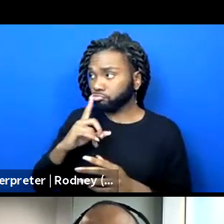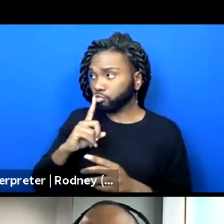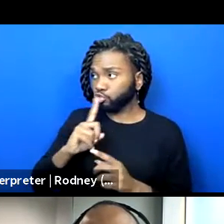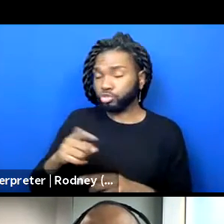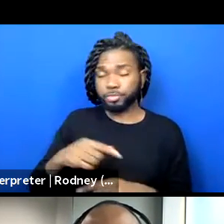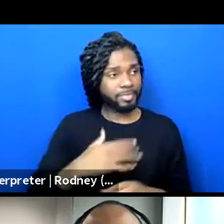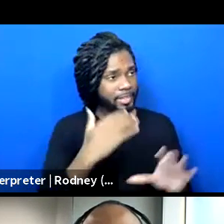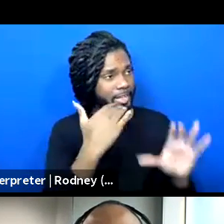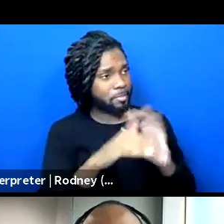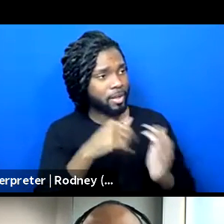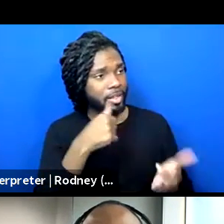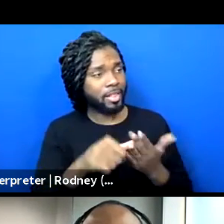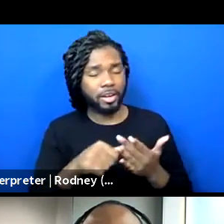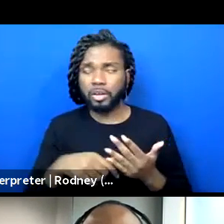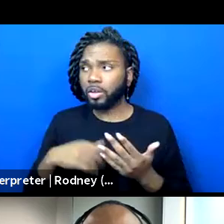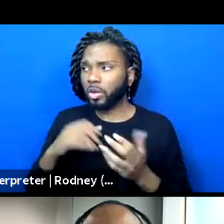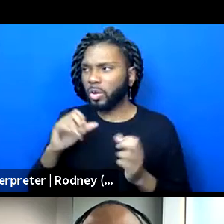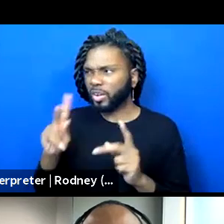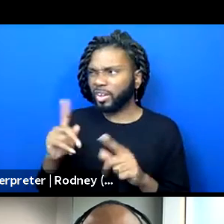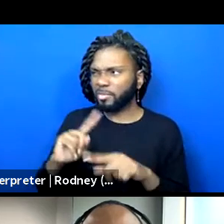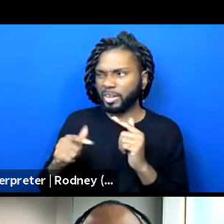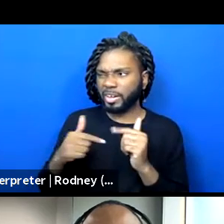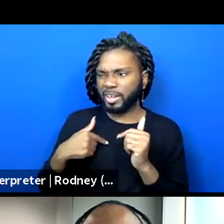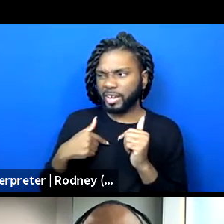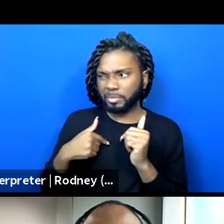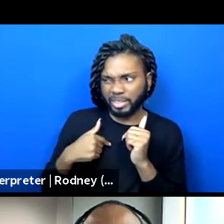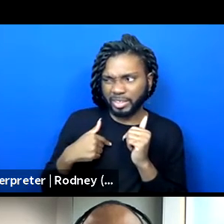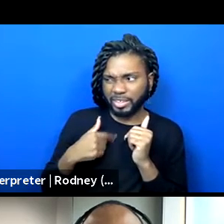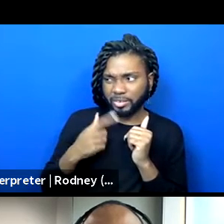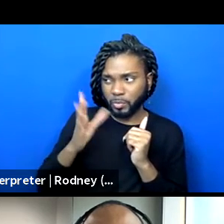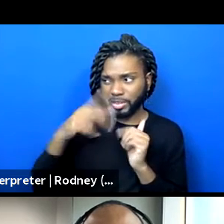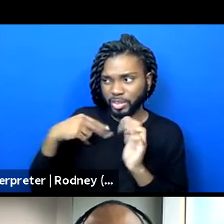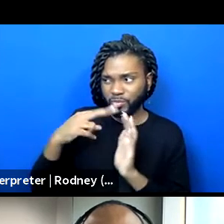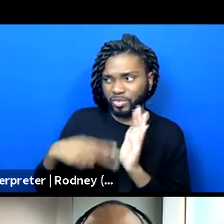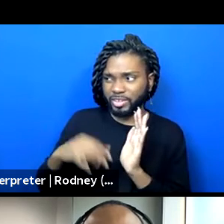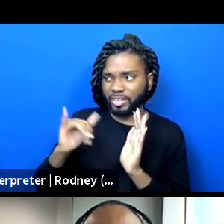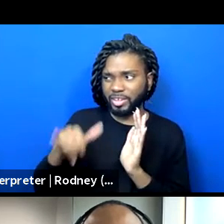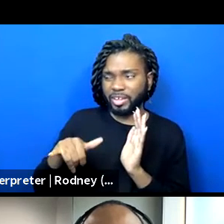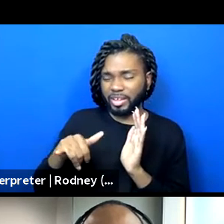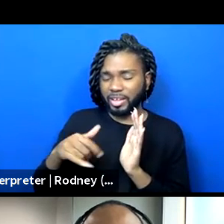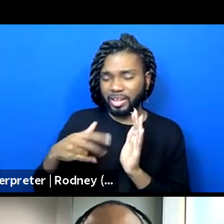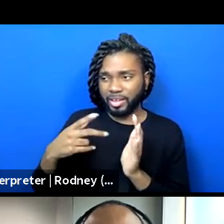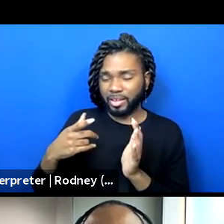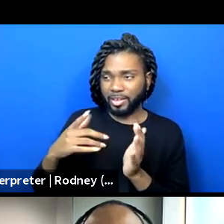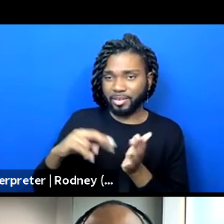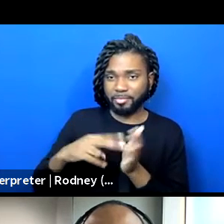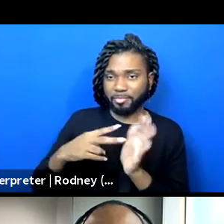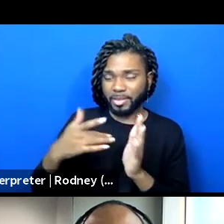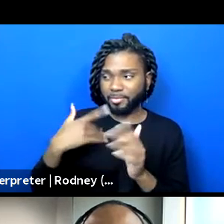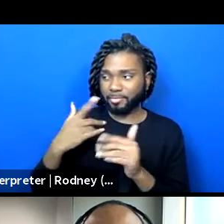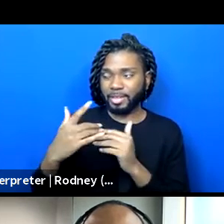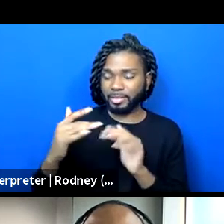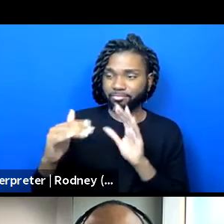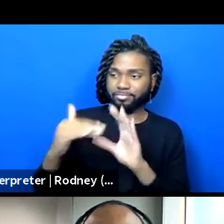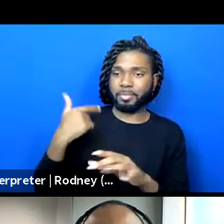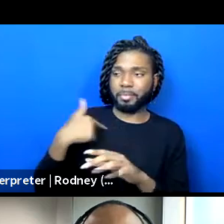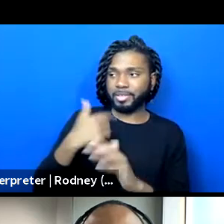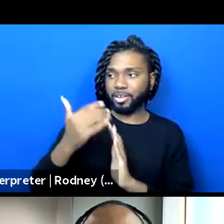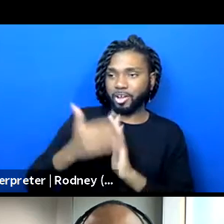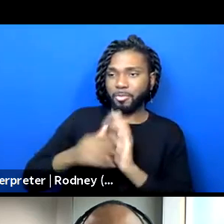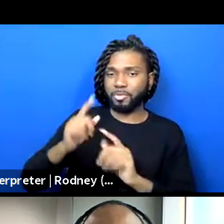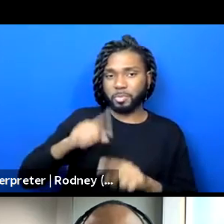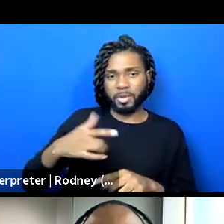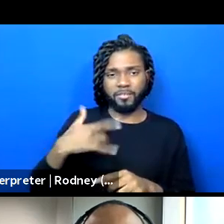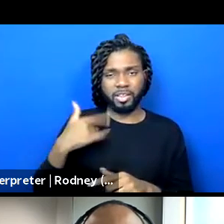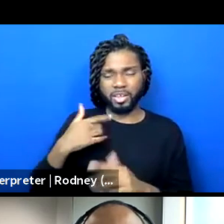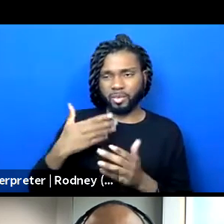letter. Okay, but I mean, do they even read those? I mean, they just send back automated responses. I feel like I'm